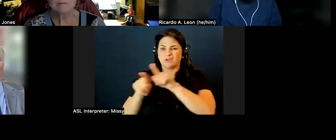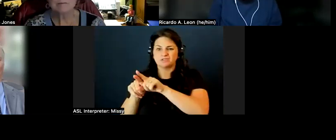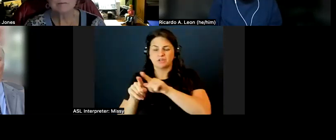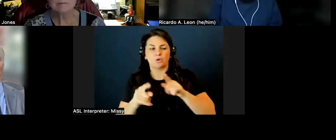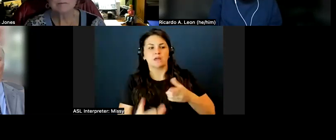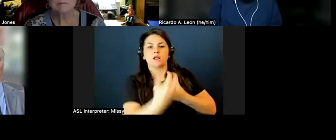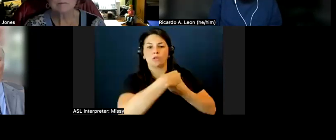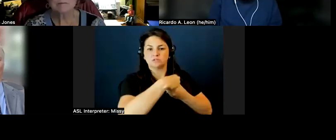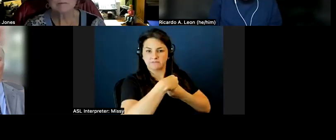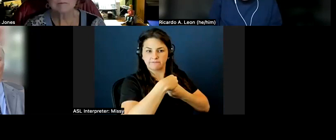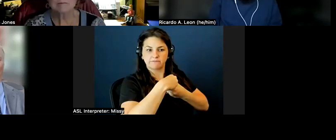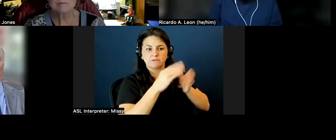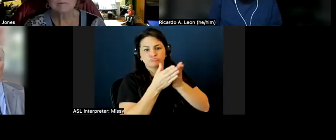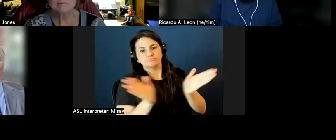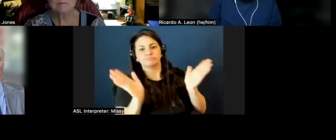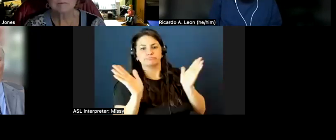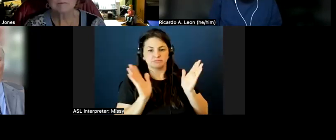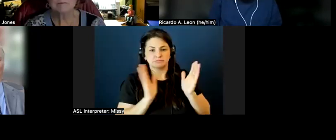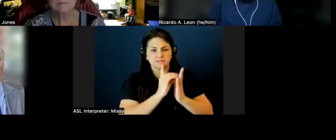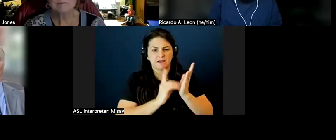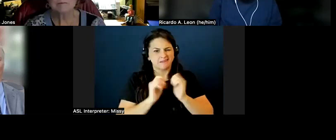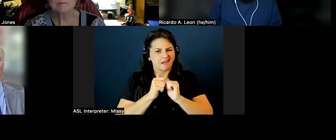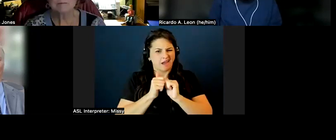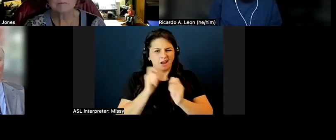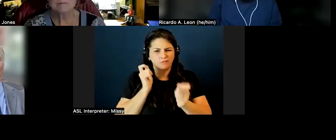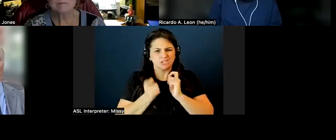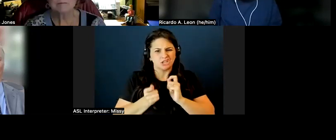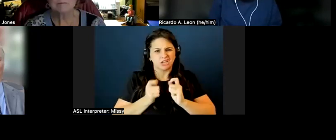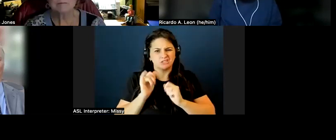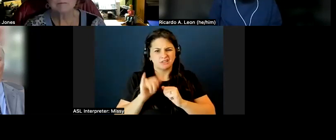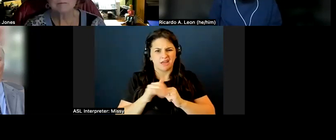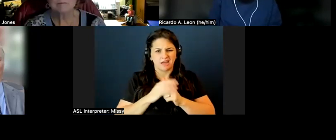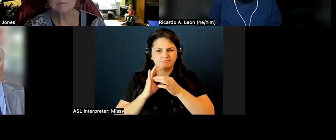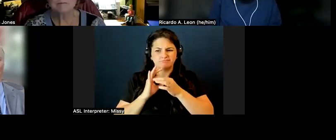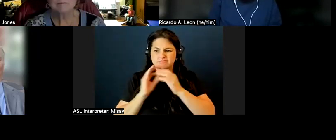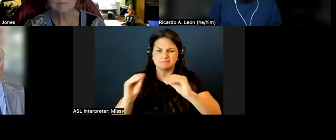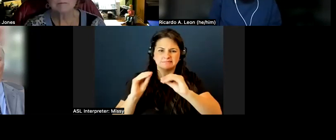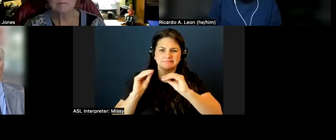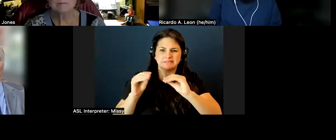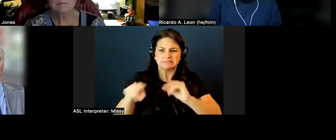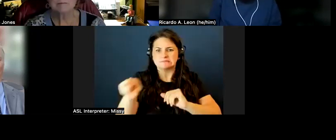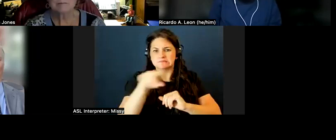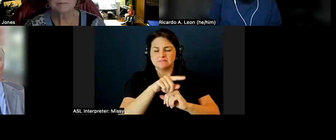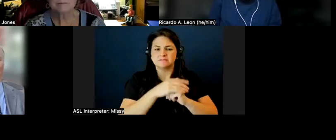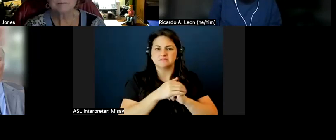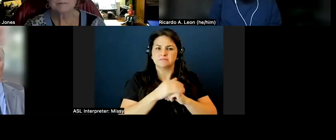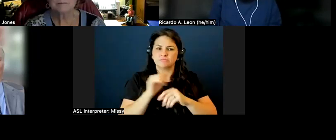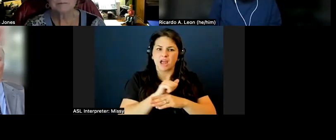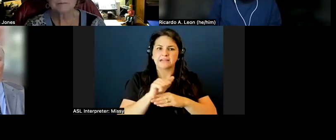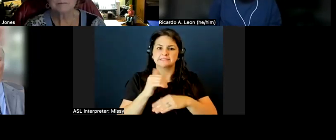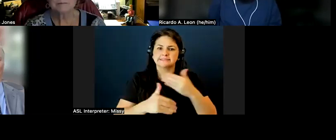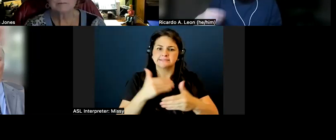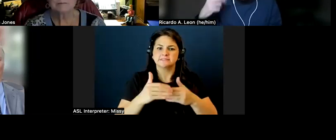inclusively. So how do we change this in education and in practice and